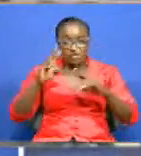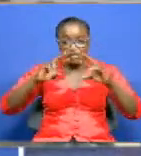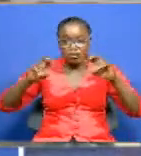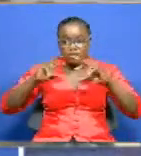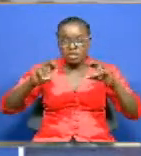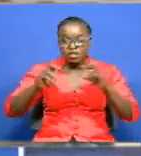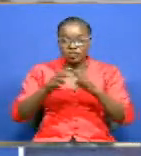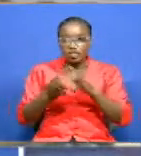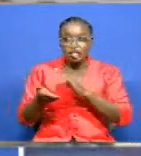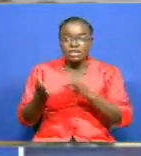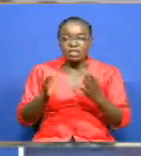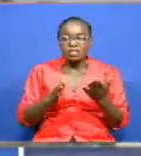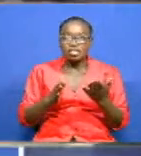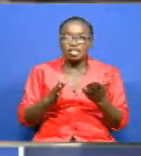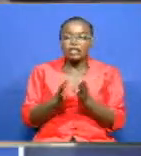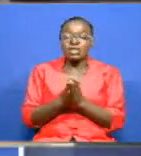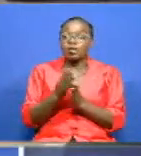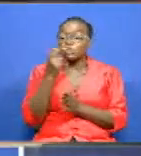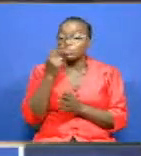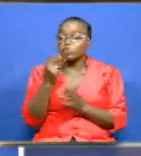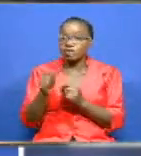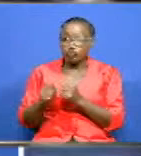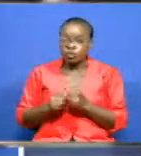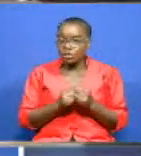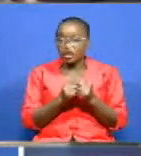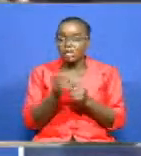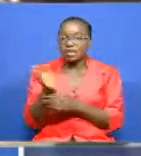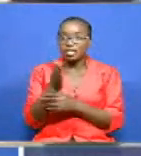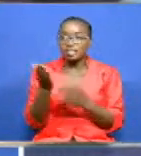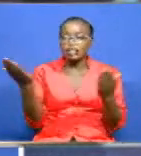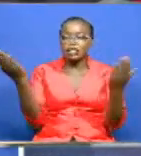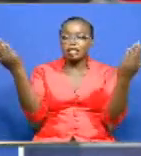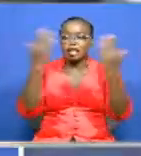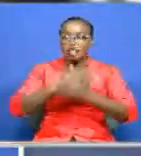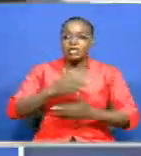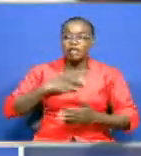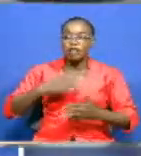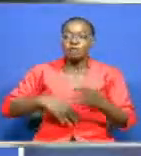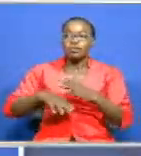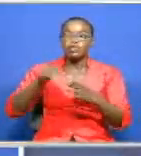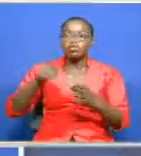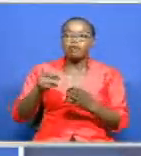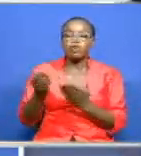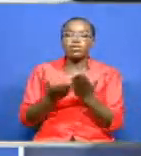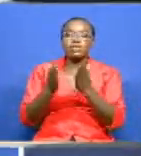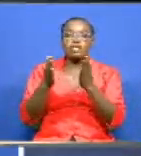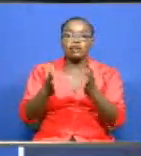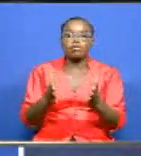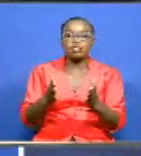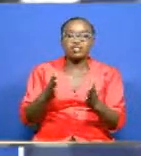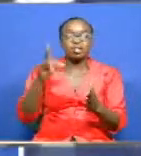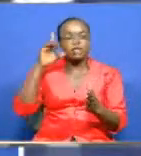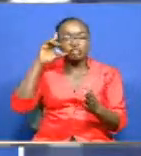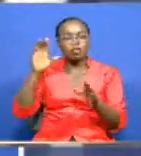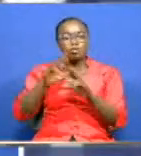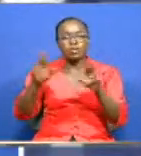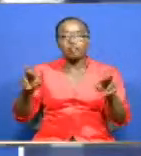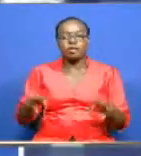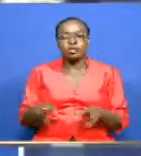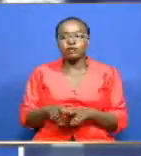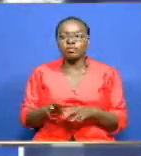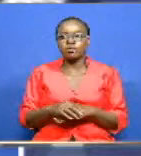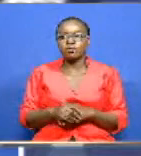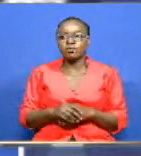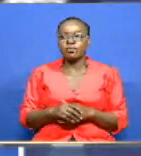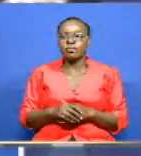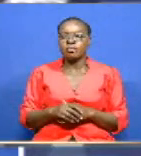The deceased is said to have been with the suspect on Thursday night before her body was discovered by her house help in the bedroom. Of how